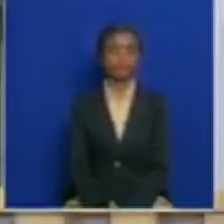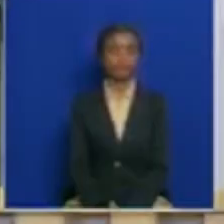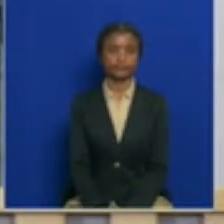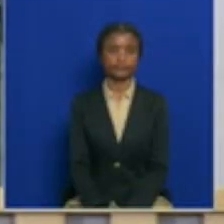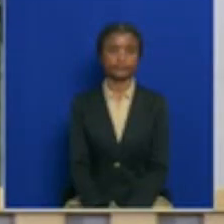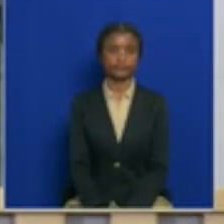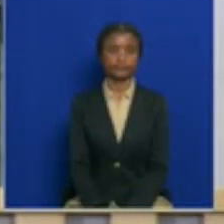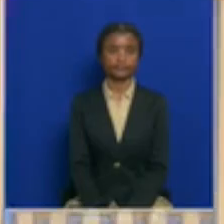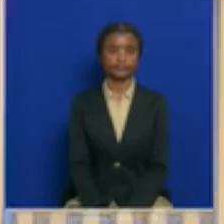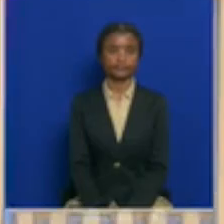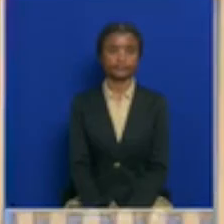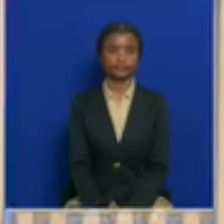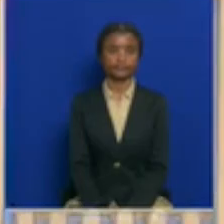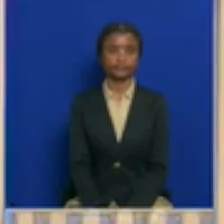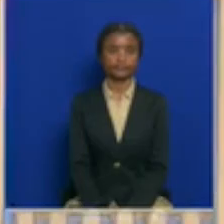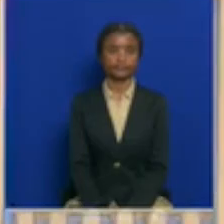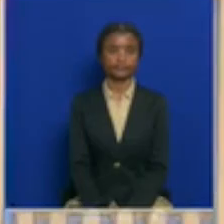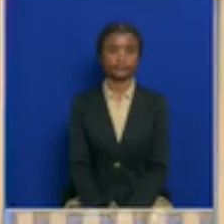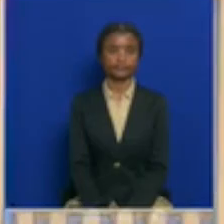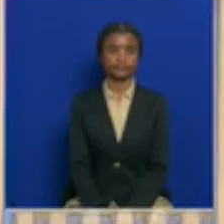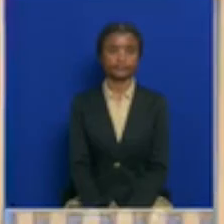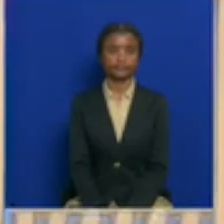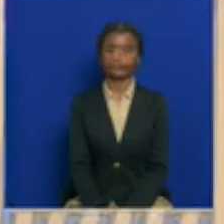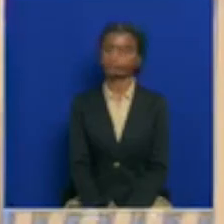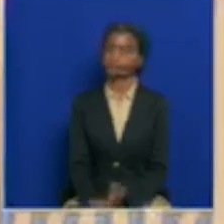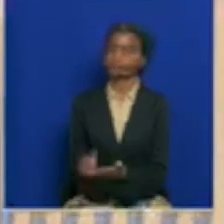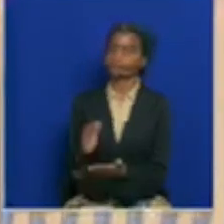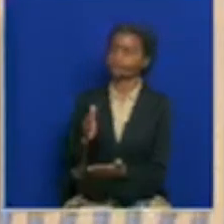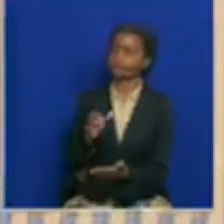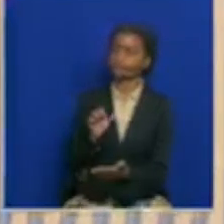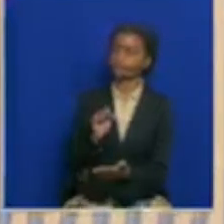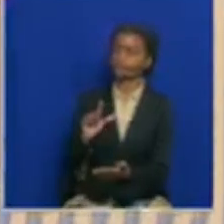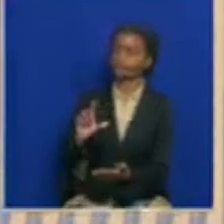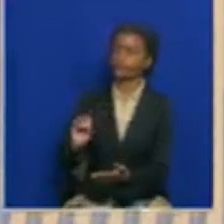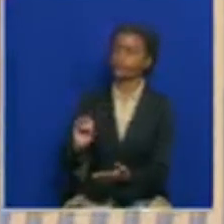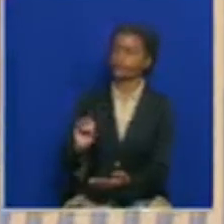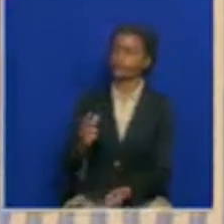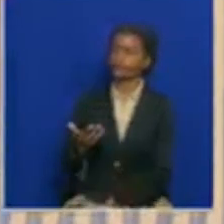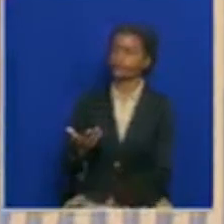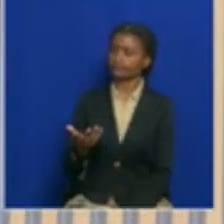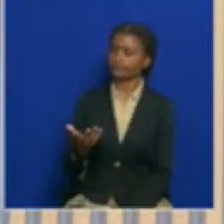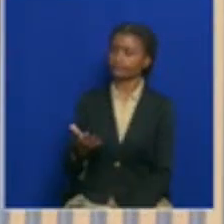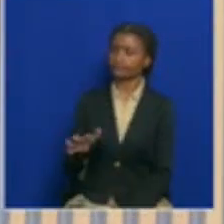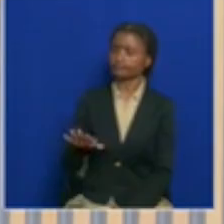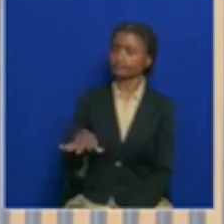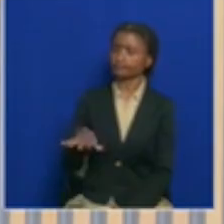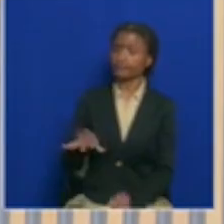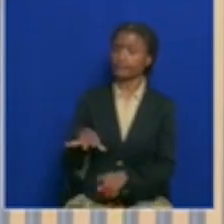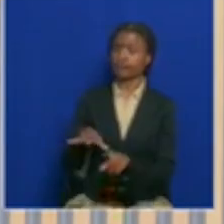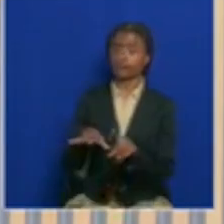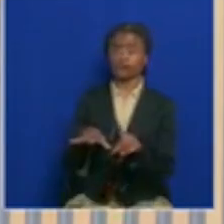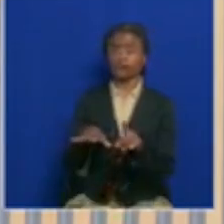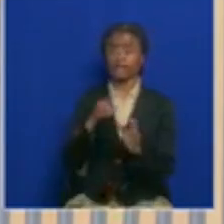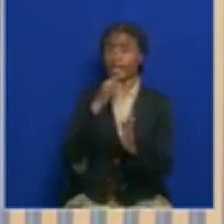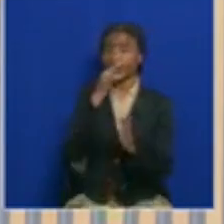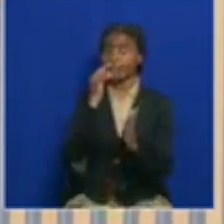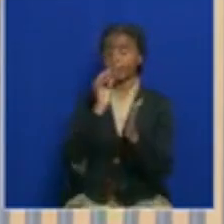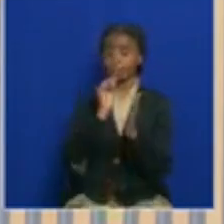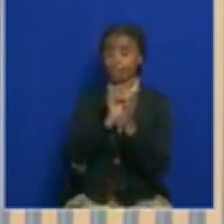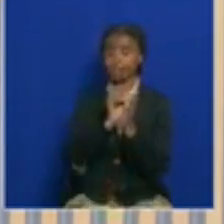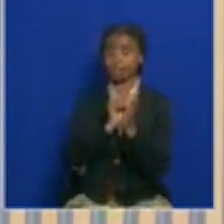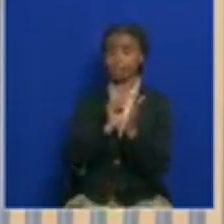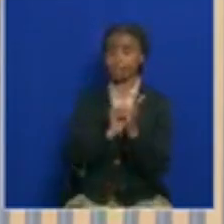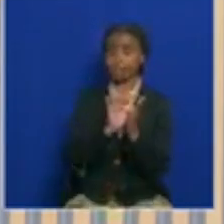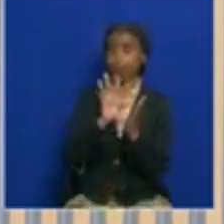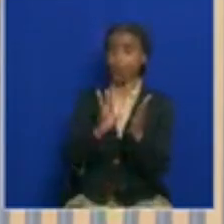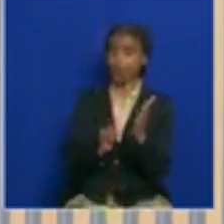Ms. Sillo, Chair. are you not in a position to itemize all of the names that have been